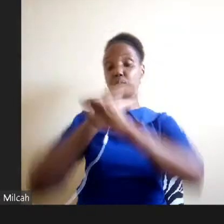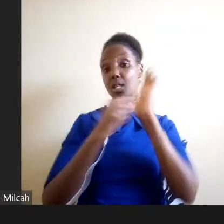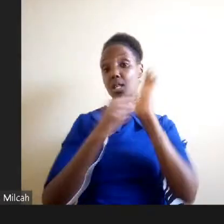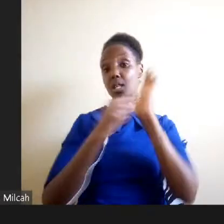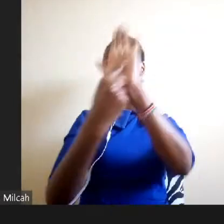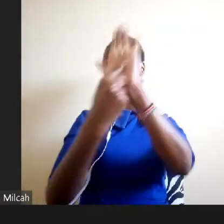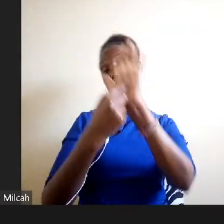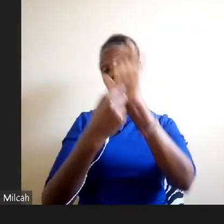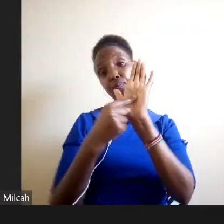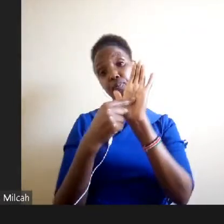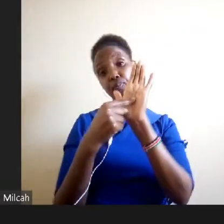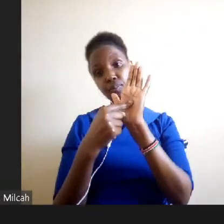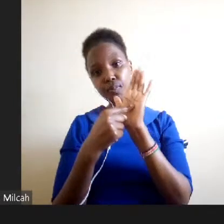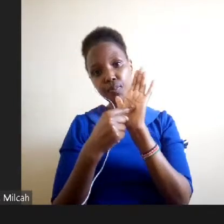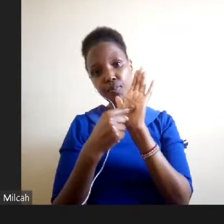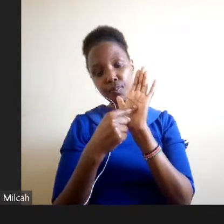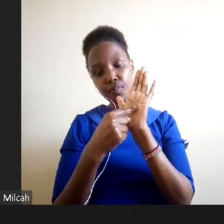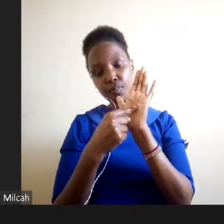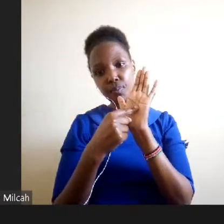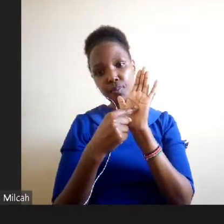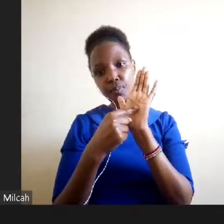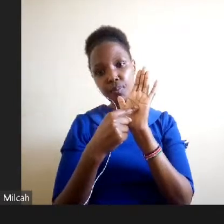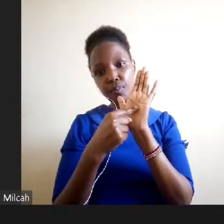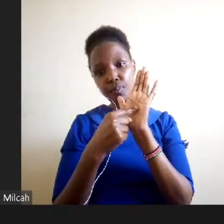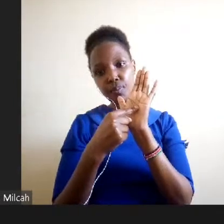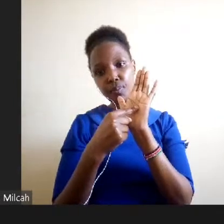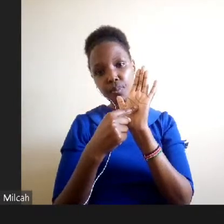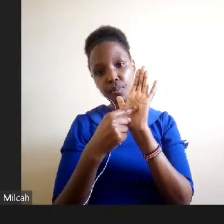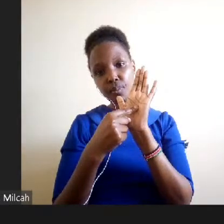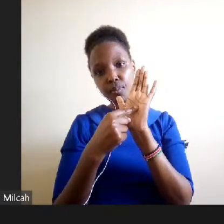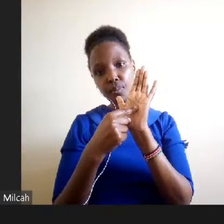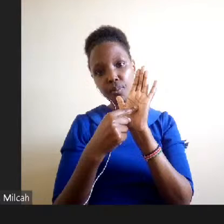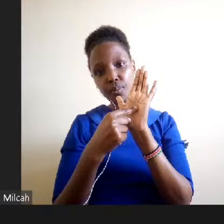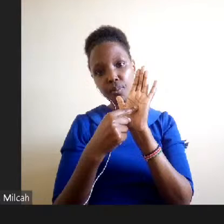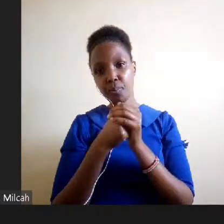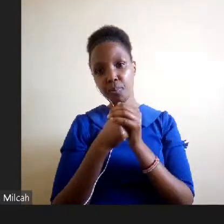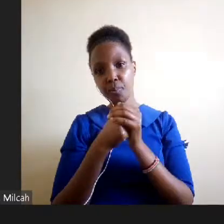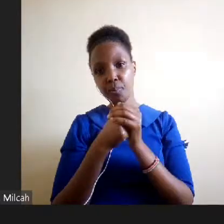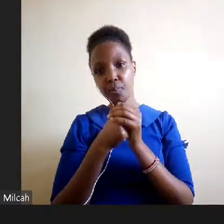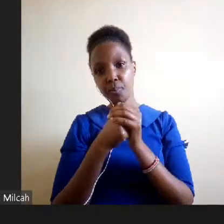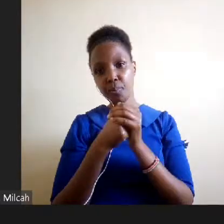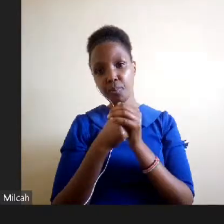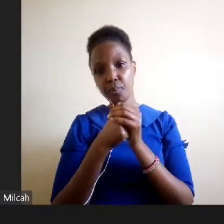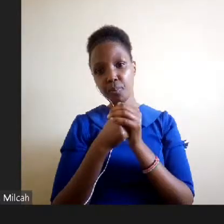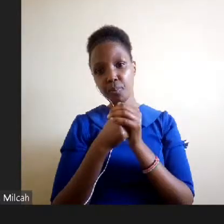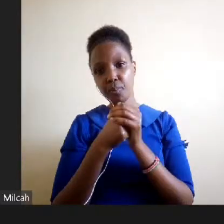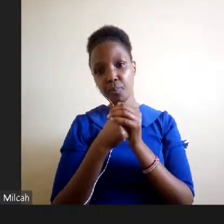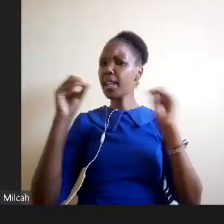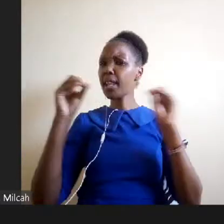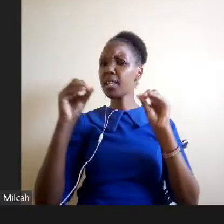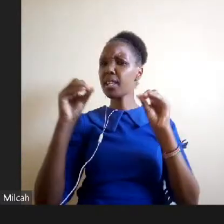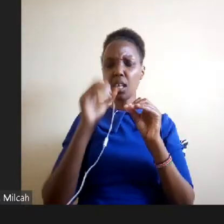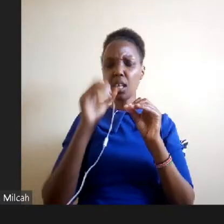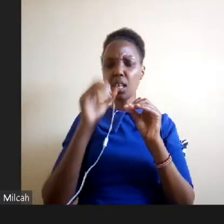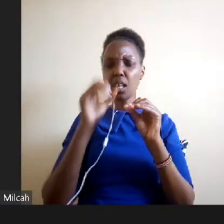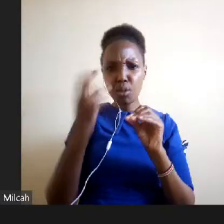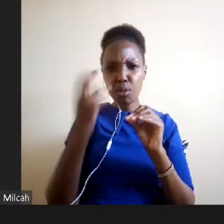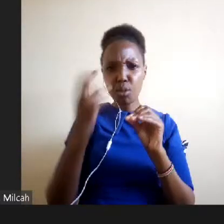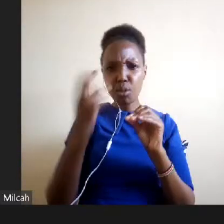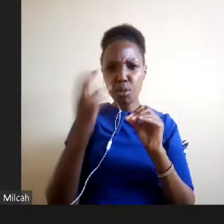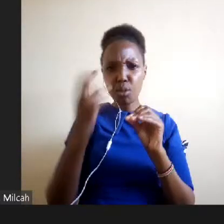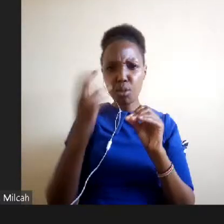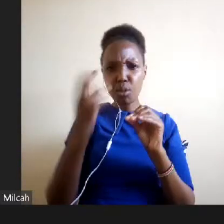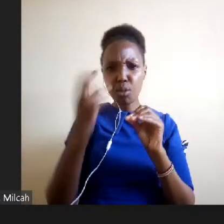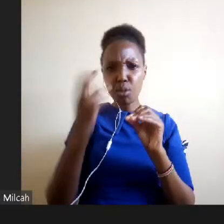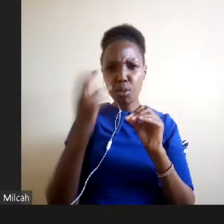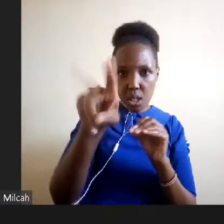ourselves and equipping ourselves with these kind of things. And for those who actually do not know, if you can see at my URL here, I'm